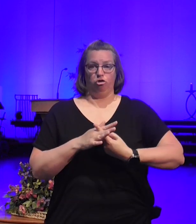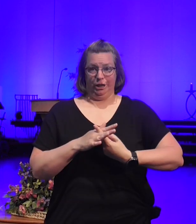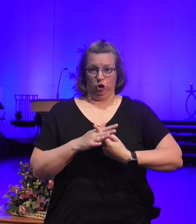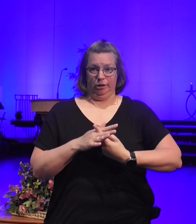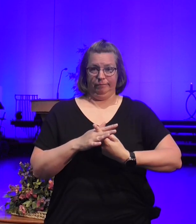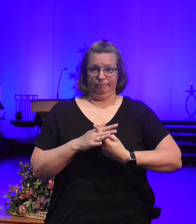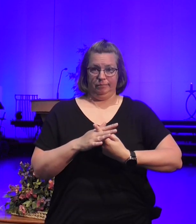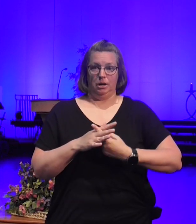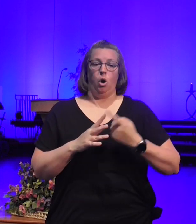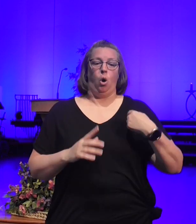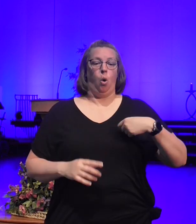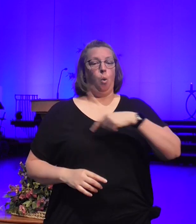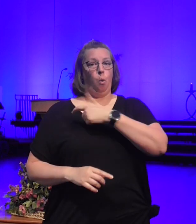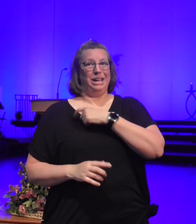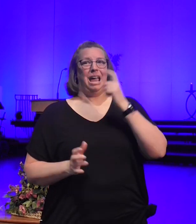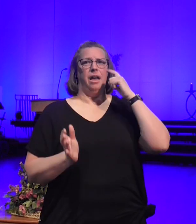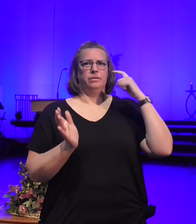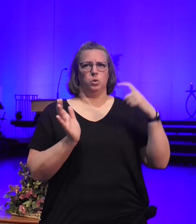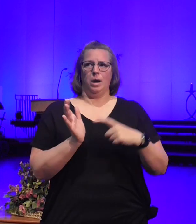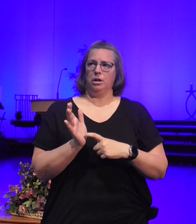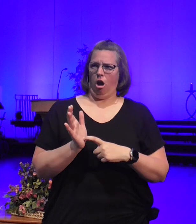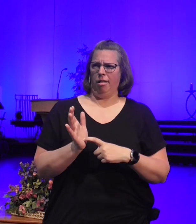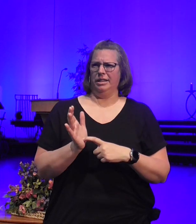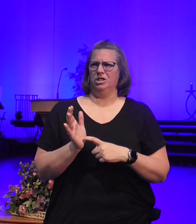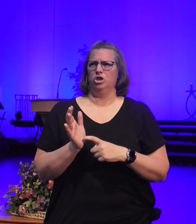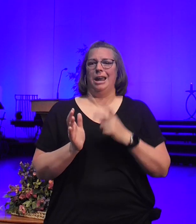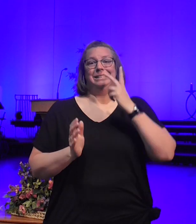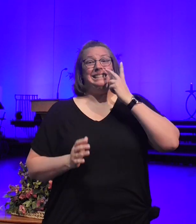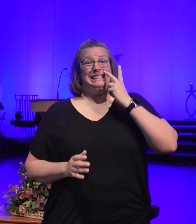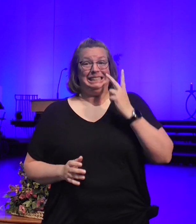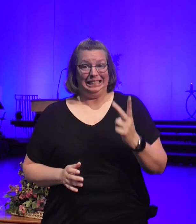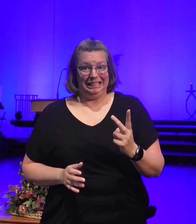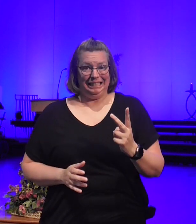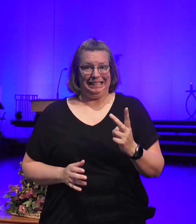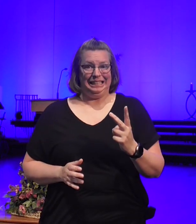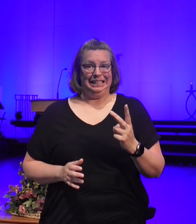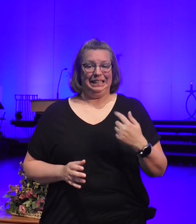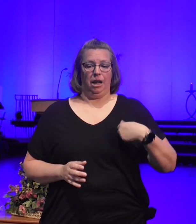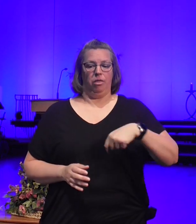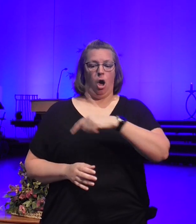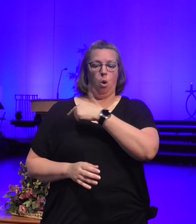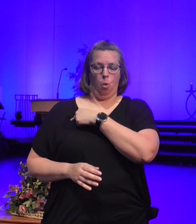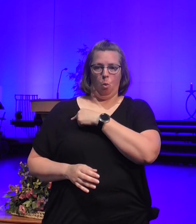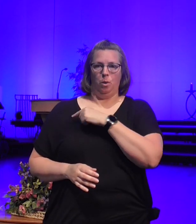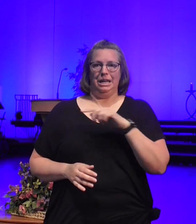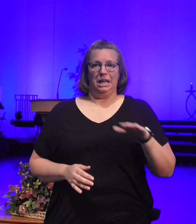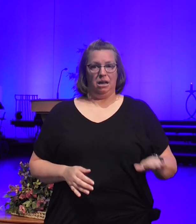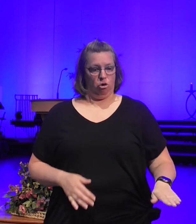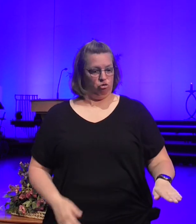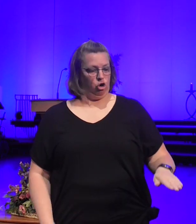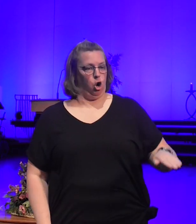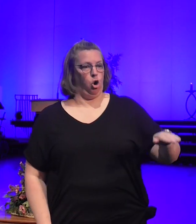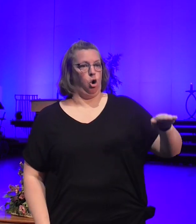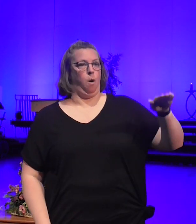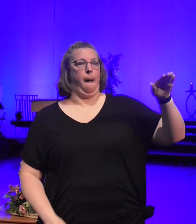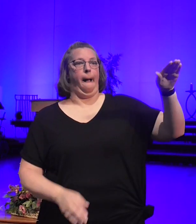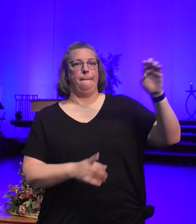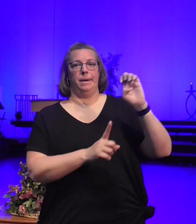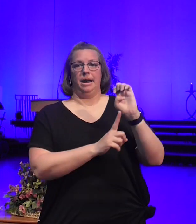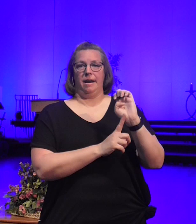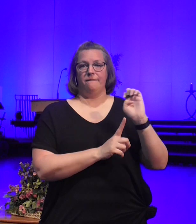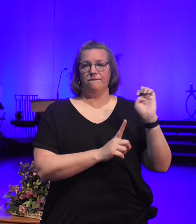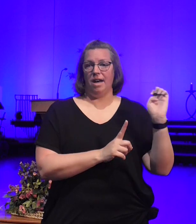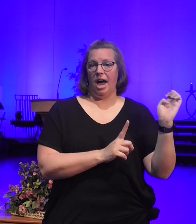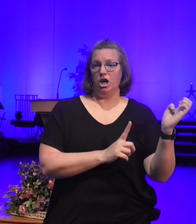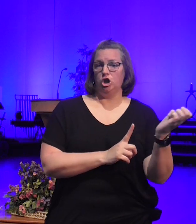willing to see and acknowledge that we might have grown up in an environment where we had something about